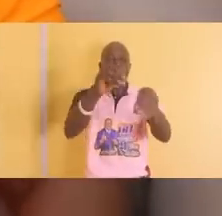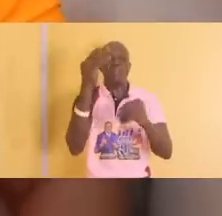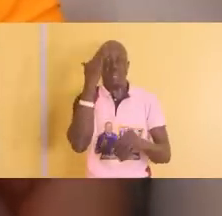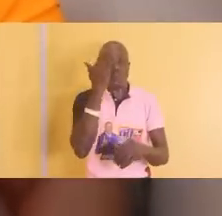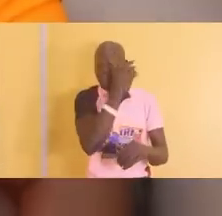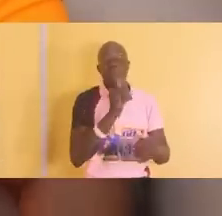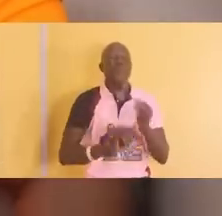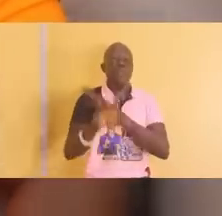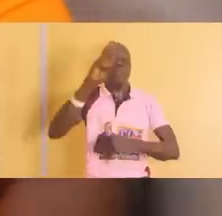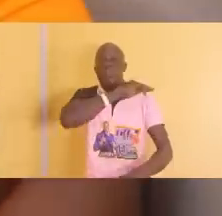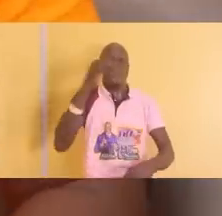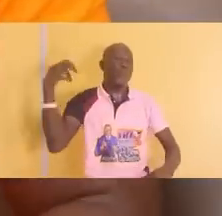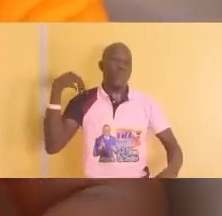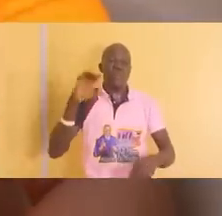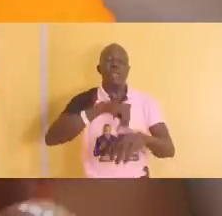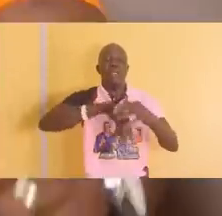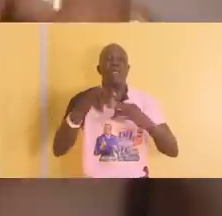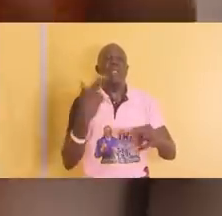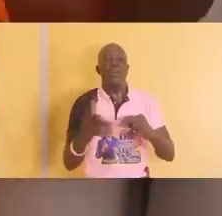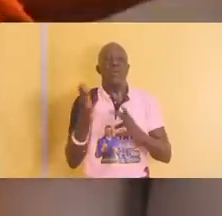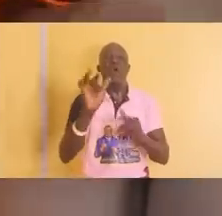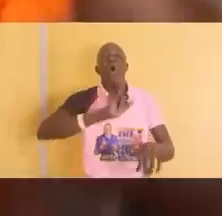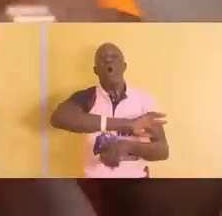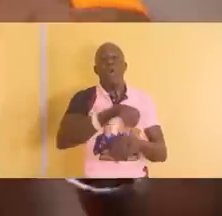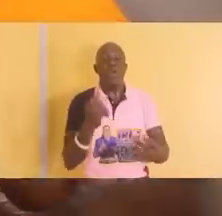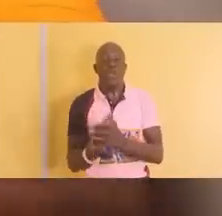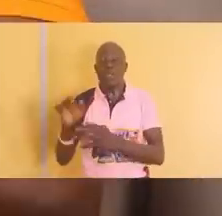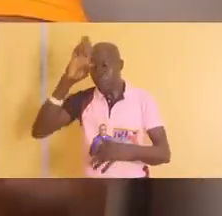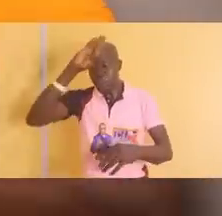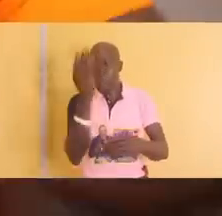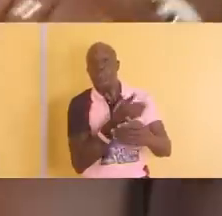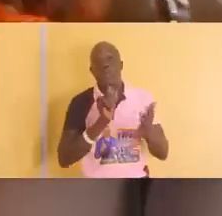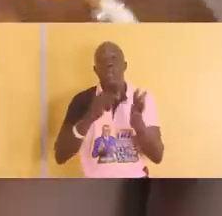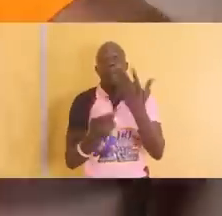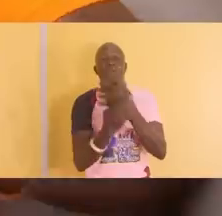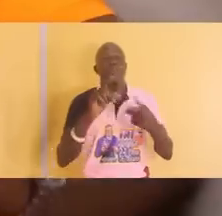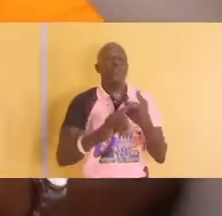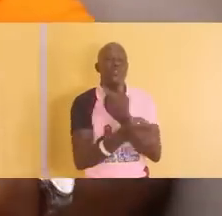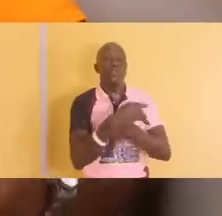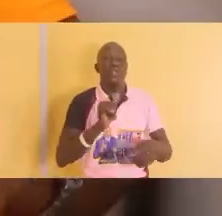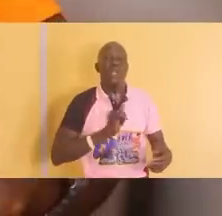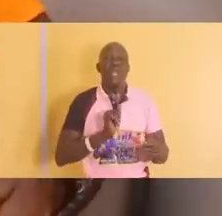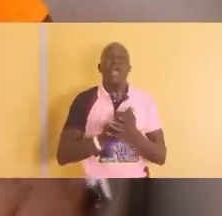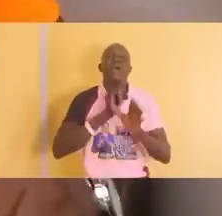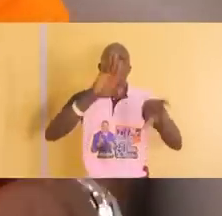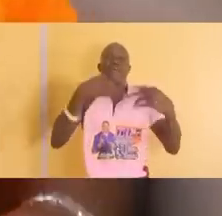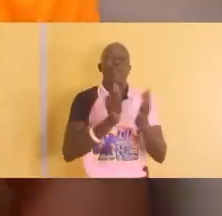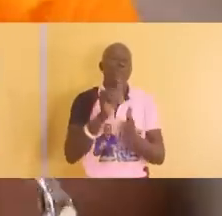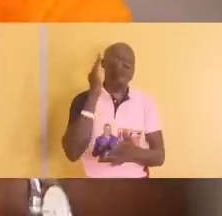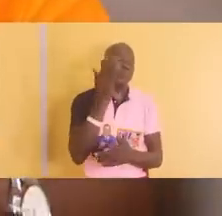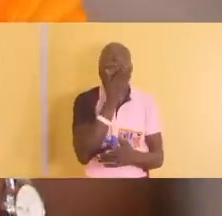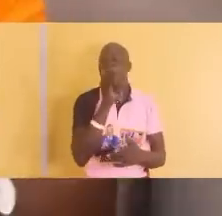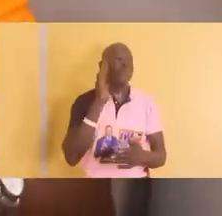one, master. That's a dog, that in the name of Jesus. When, everybody, program that's this program. Program. I will give you